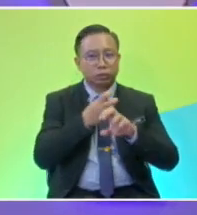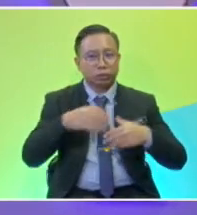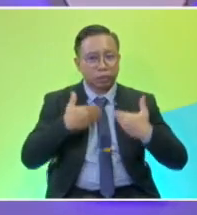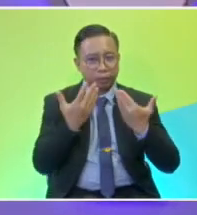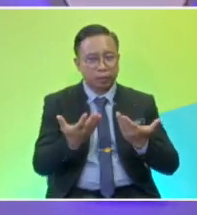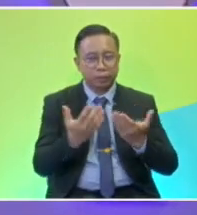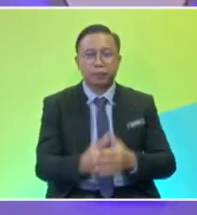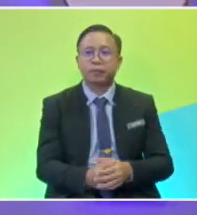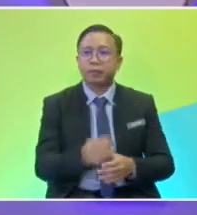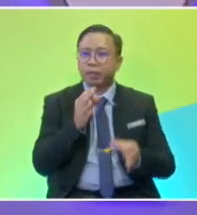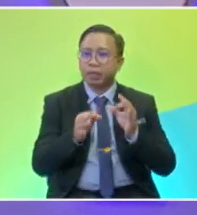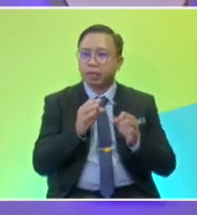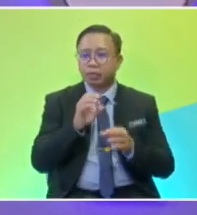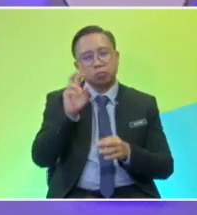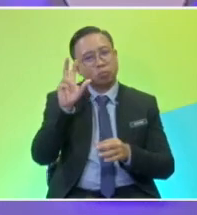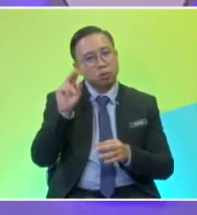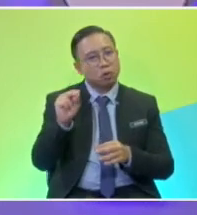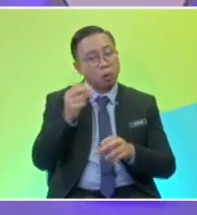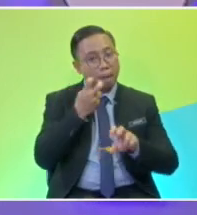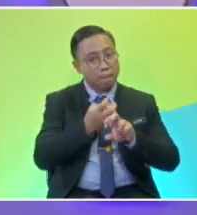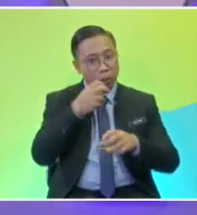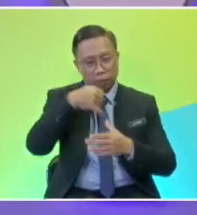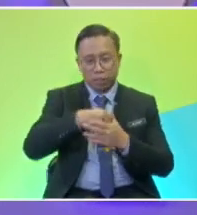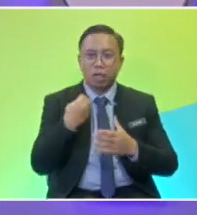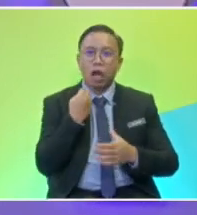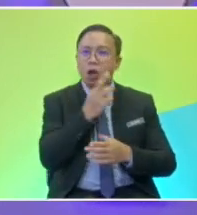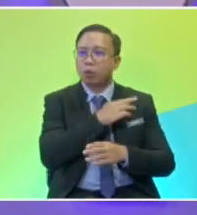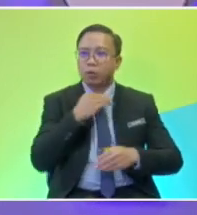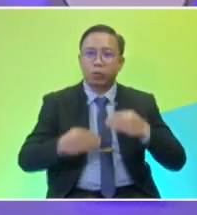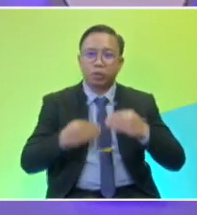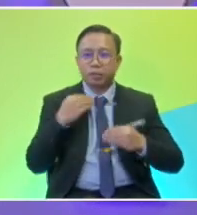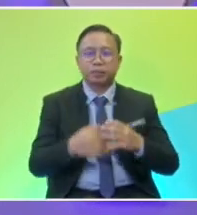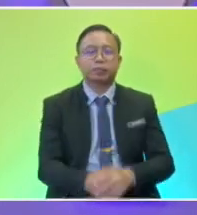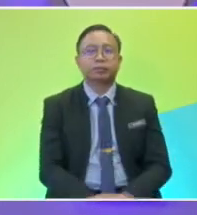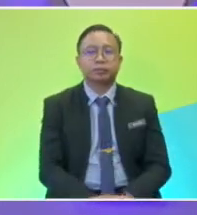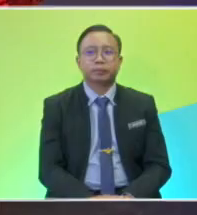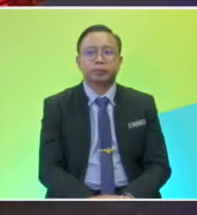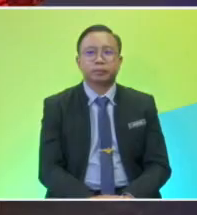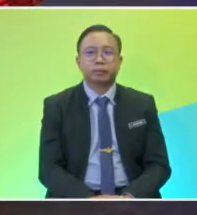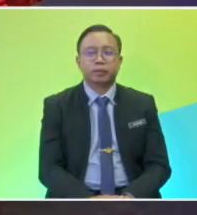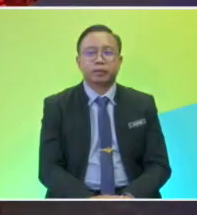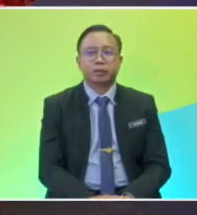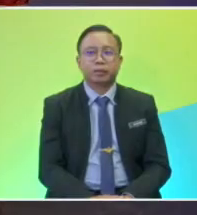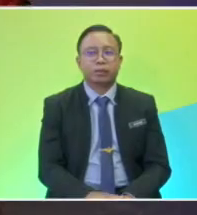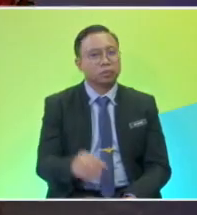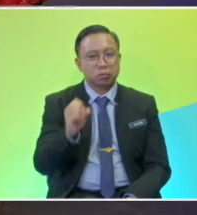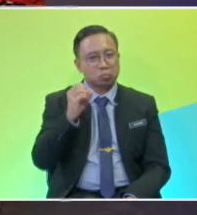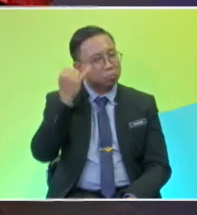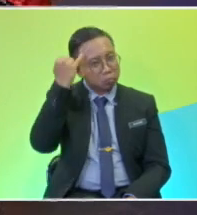will happen if there's no bone in our body? Right. What do you think, Divya? I have no idea. But, you